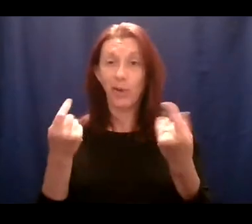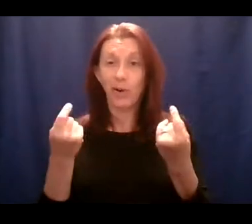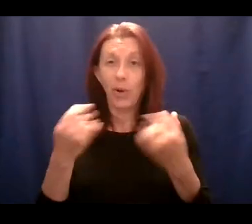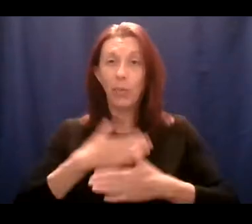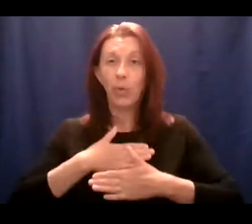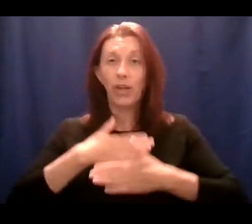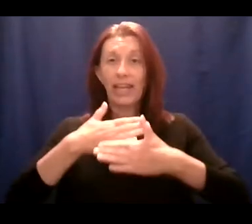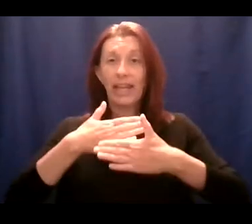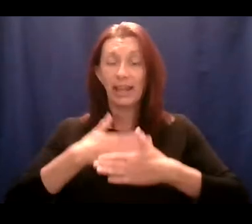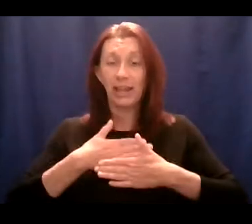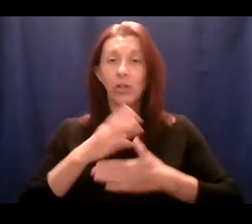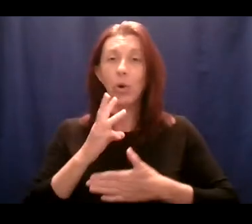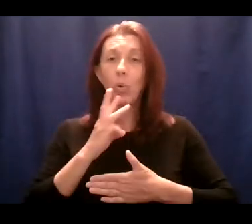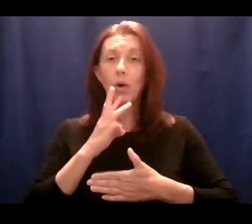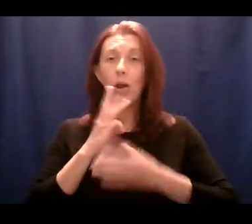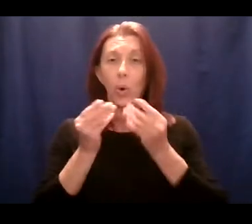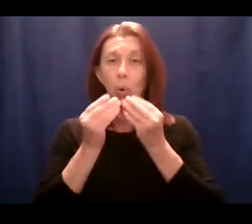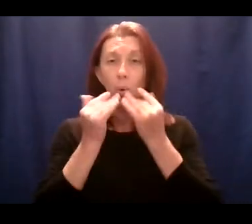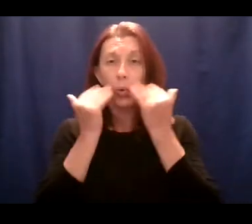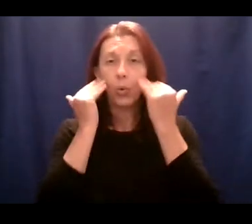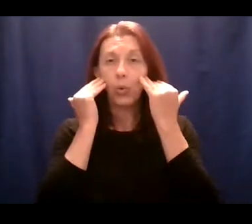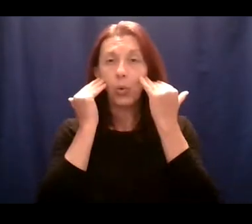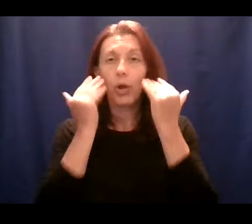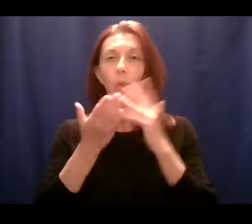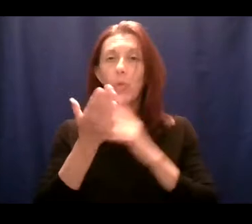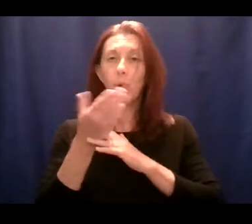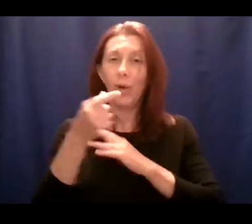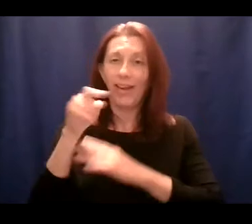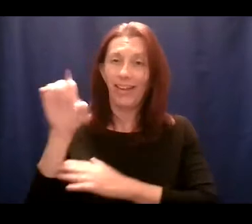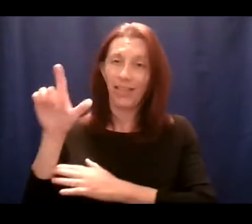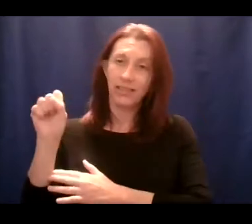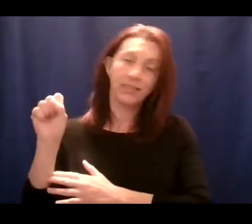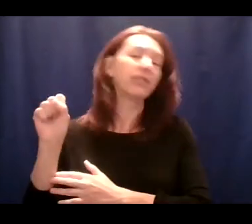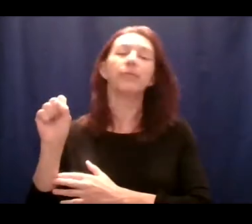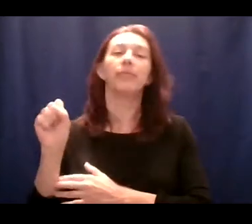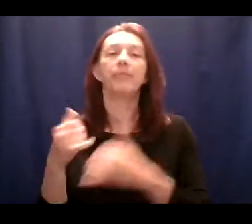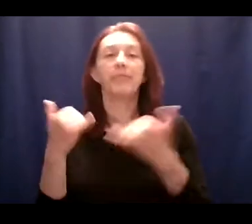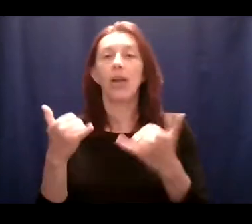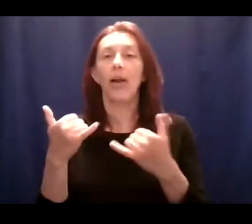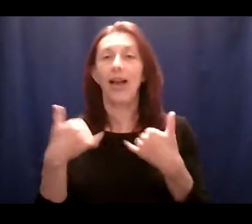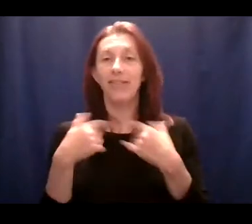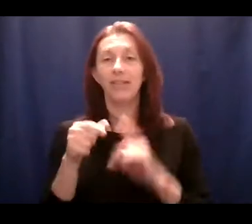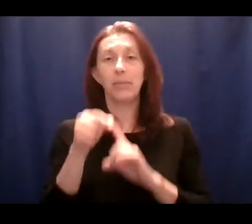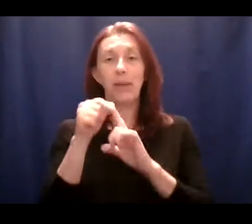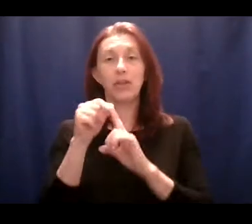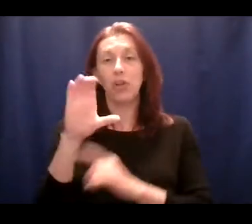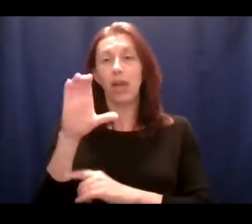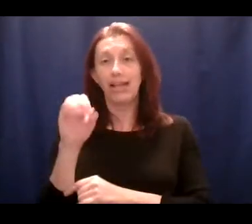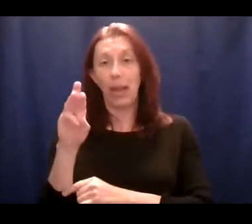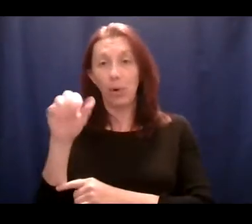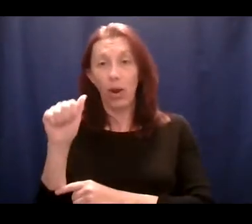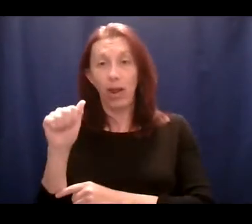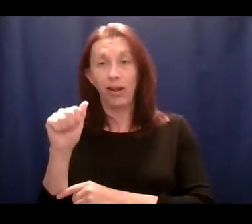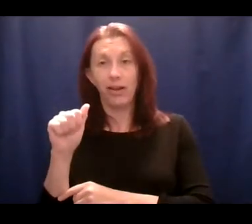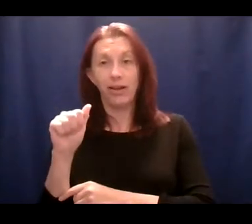its mouth and over its gills. So we're going to take a peek at my special camera called a document camera and look at